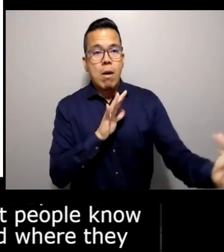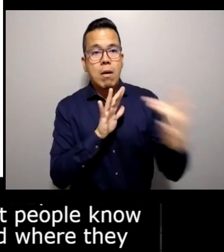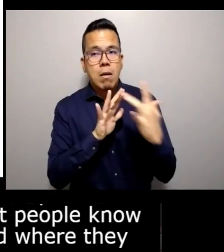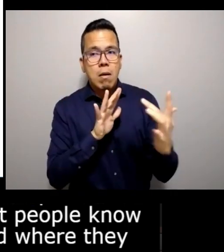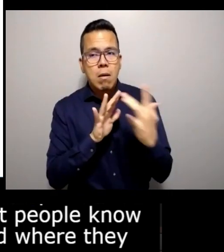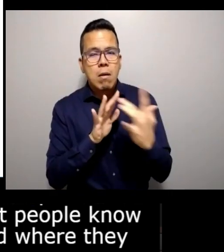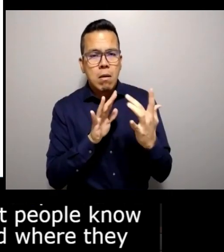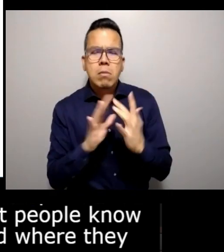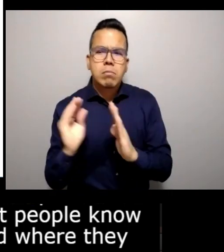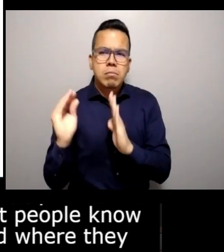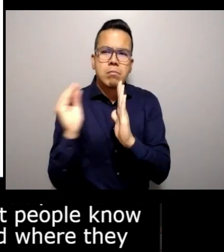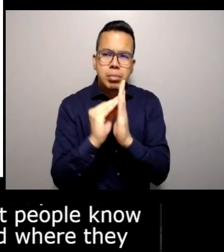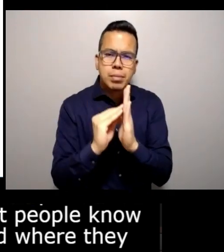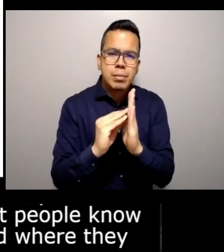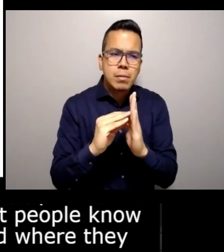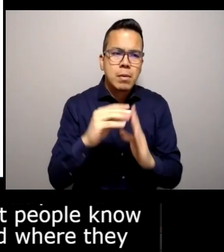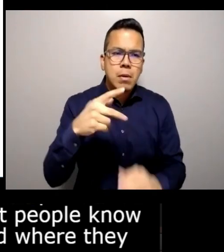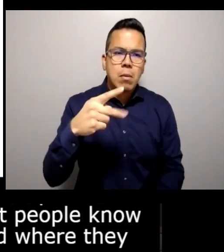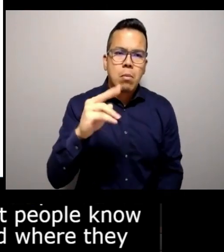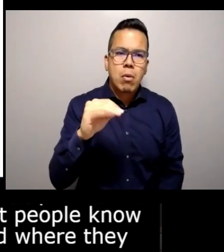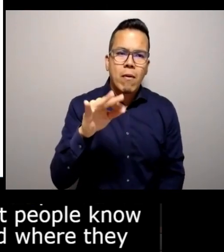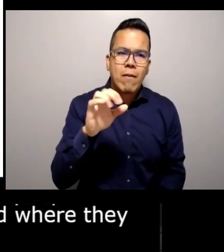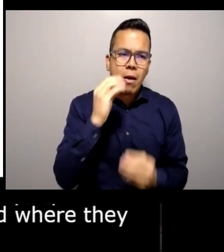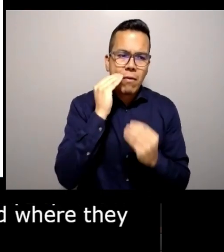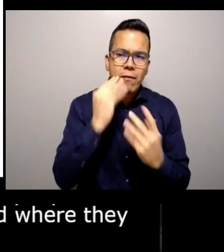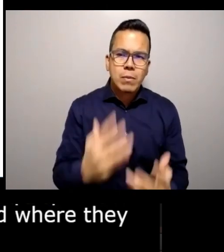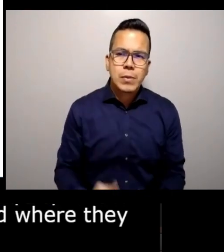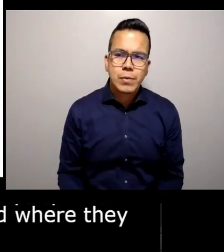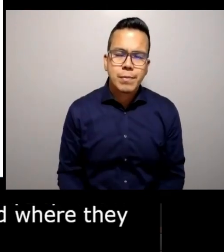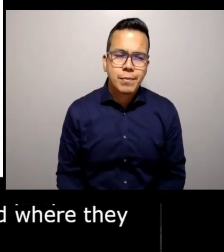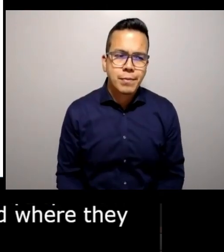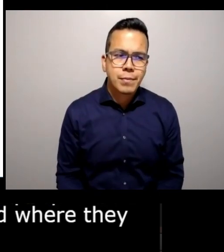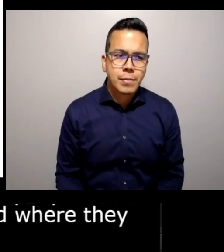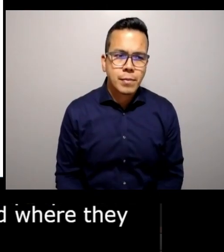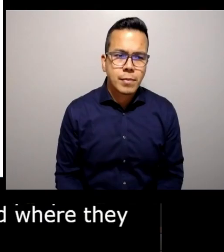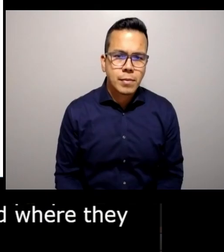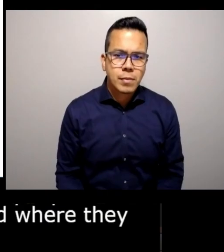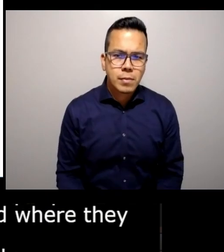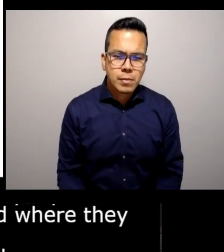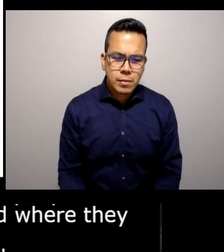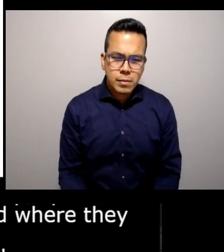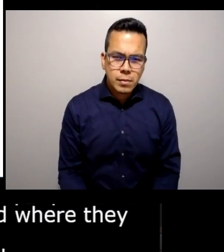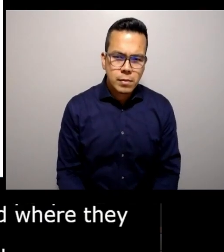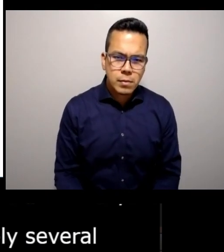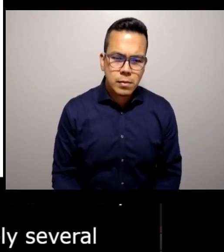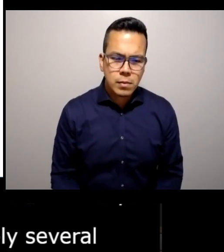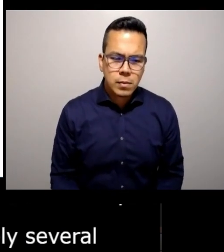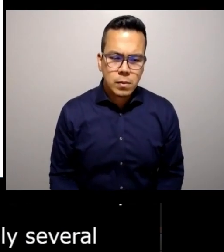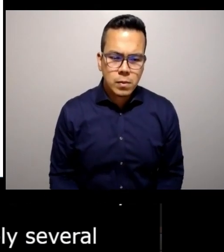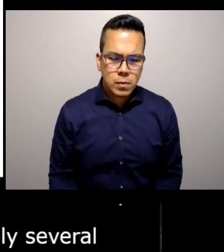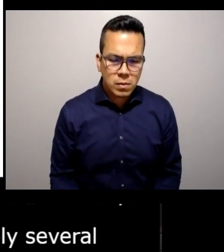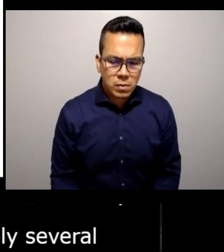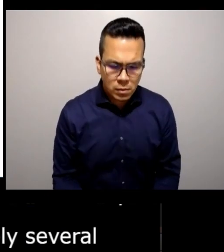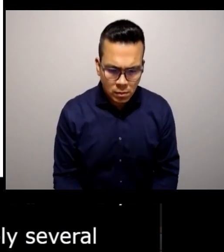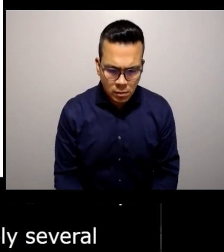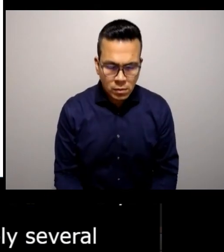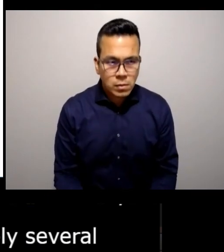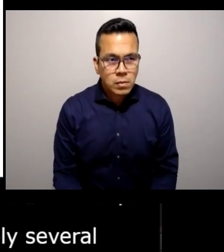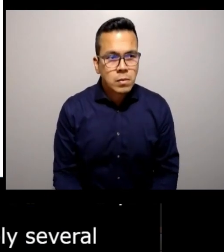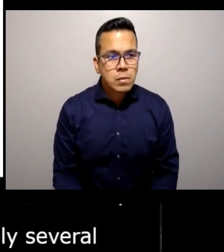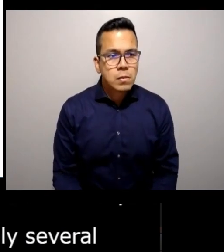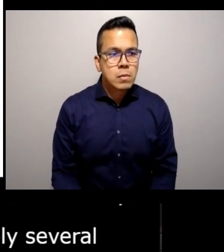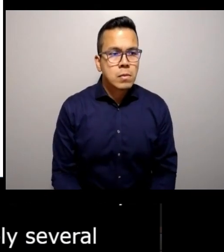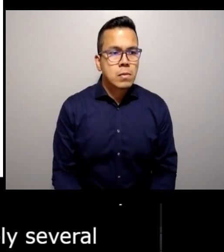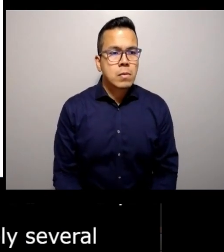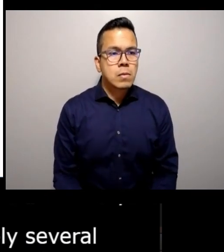And next, and really a point that I've made probably several times already, you need to take the time to make your content